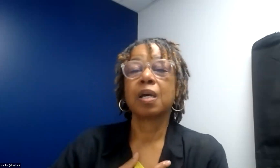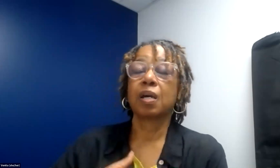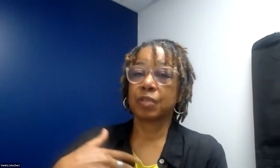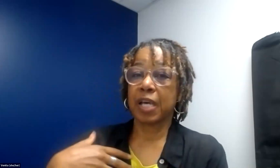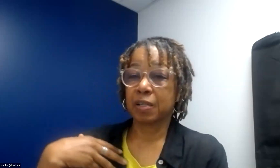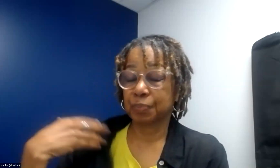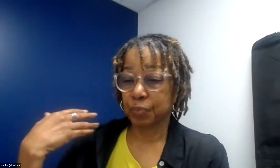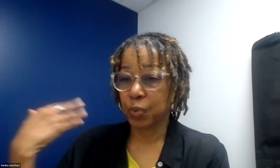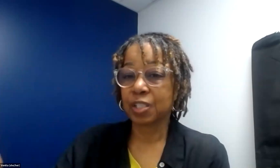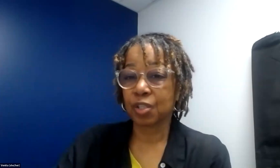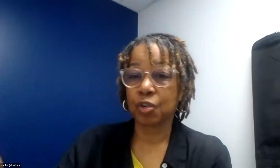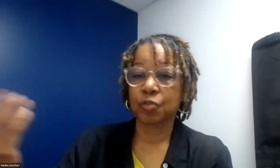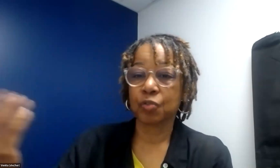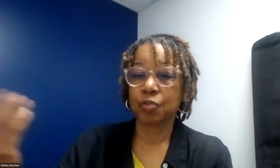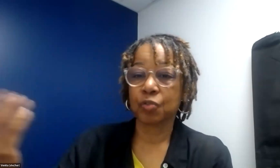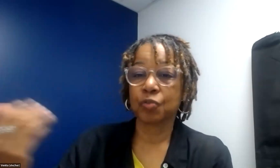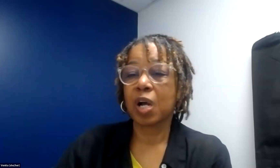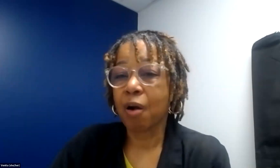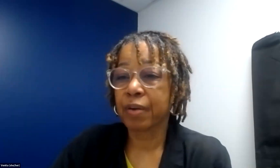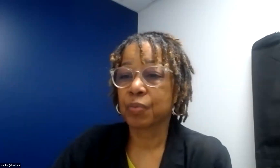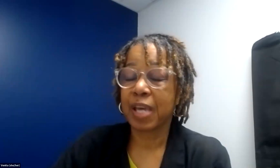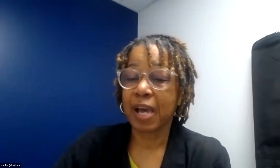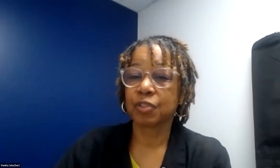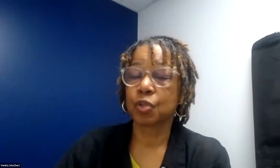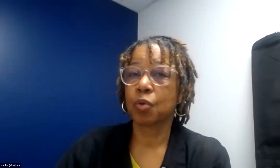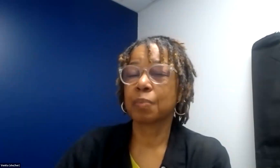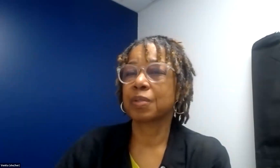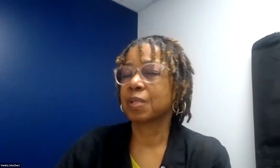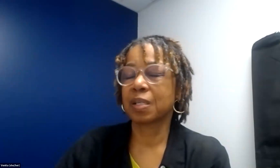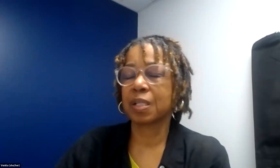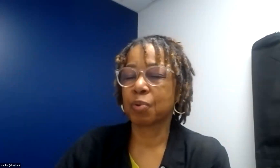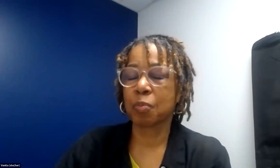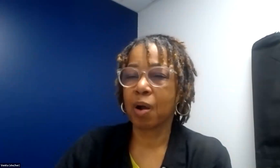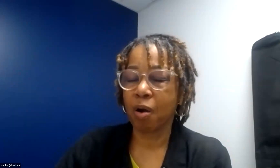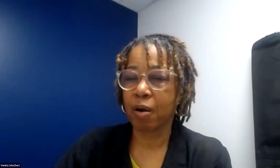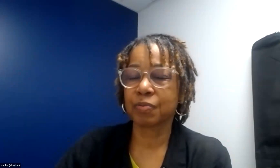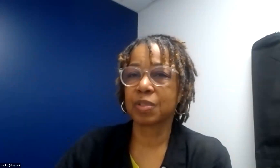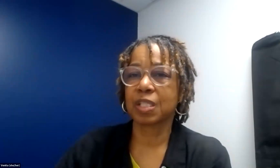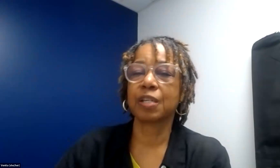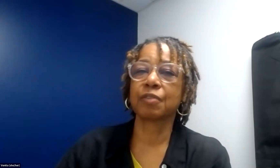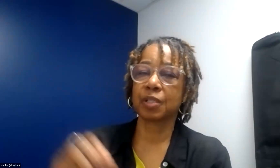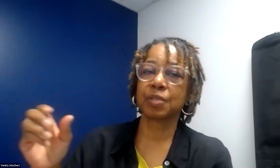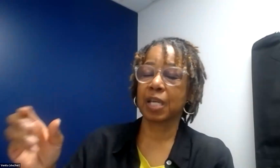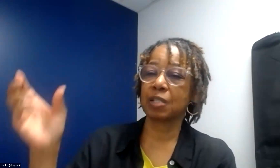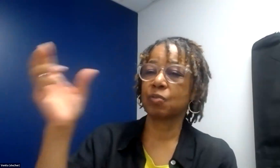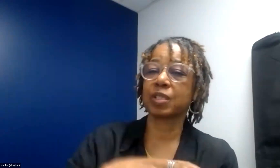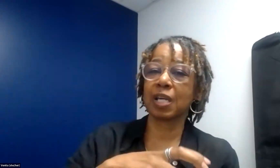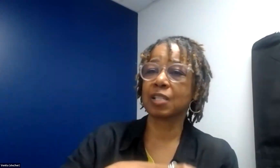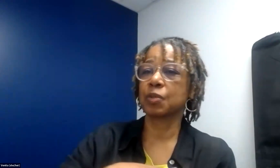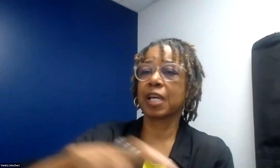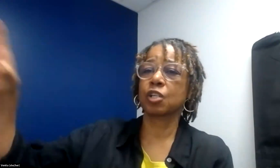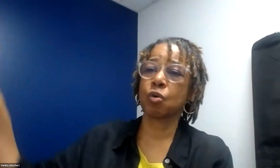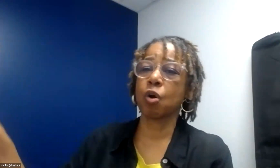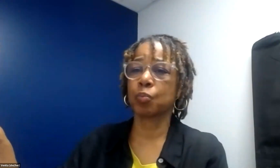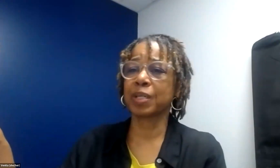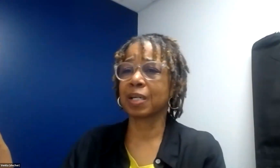humanity that we deserve, however we have to show up. And it broke my heart to hear Philip say he went to the